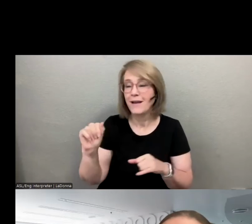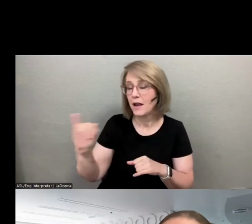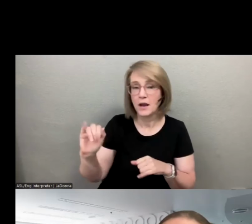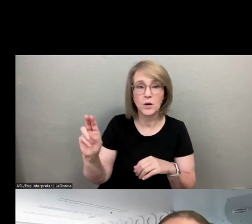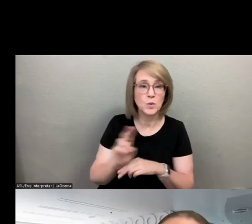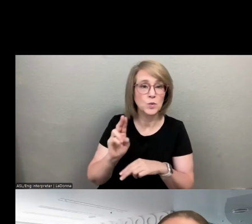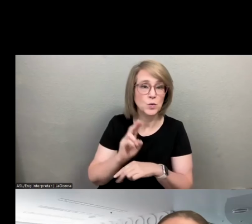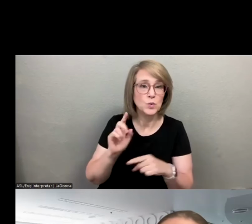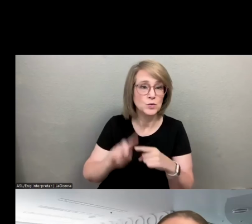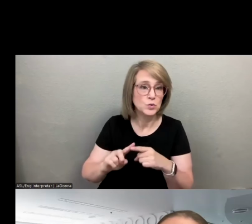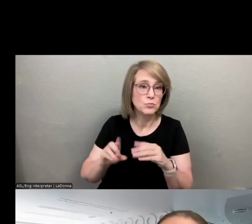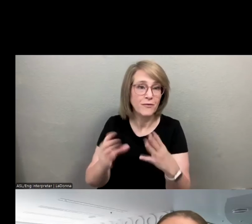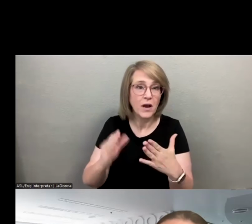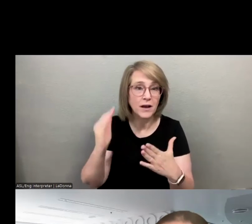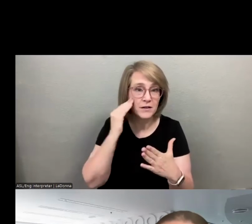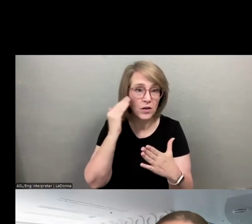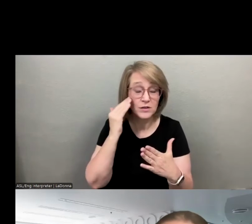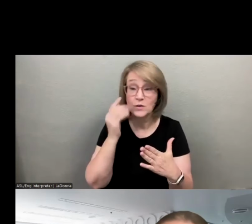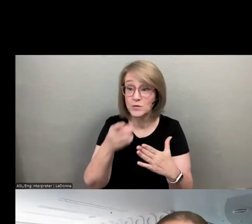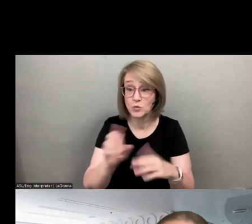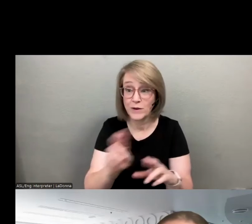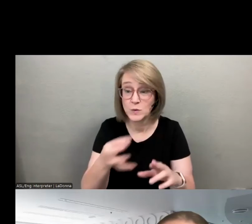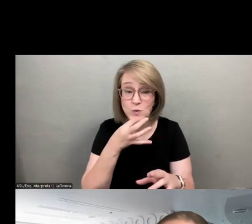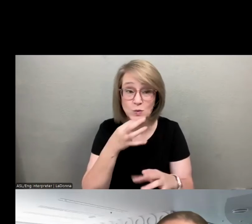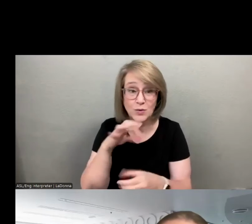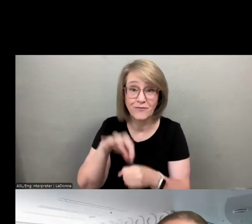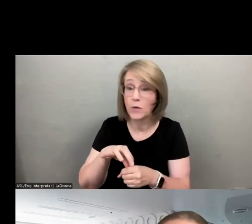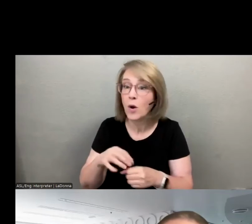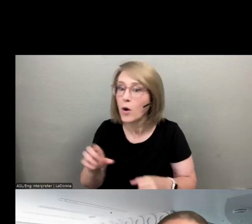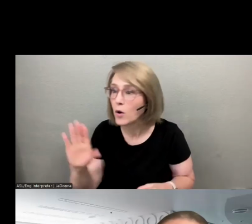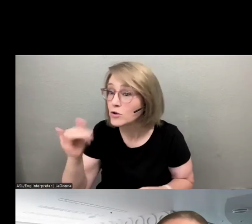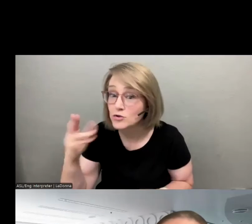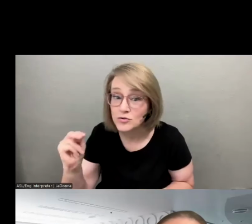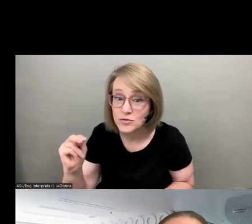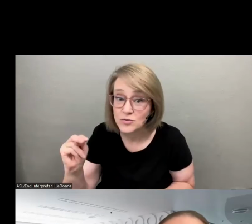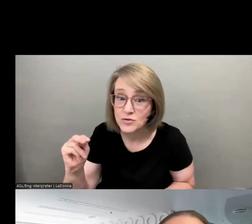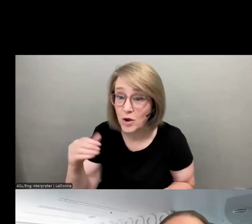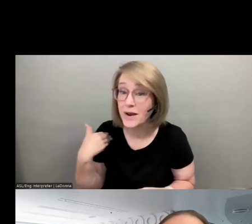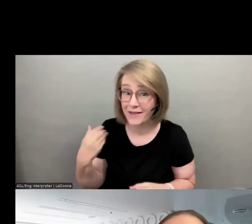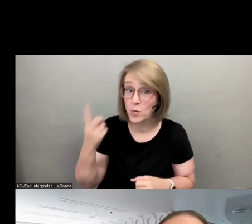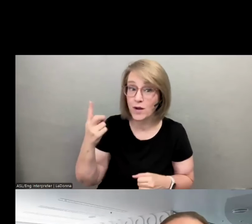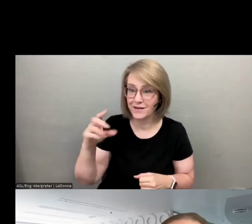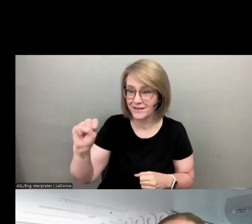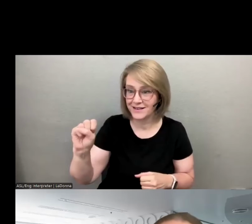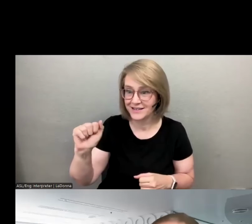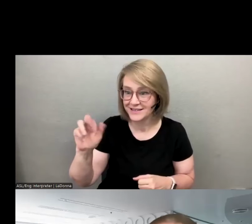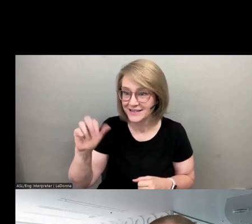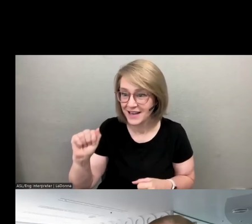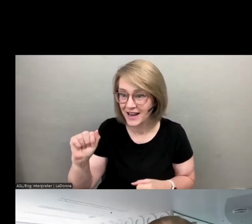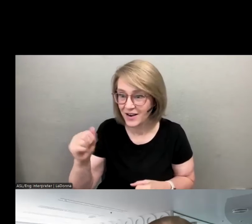our workforce. So everybody get ready to vote here. John, we have a volunteer in Sarah Bristow.